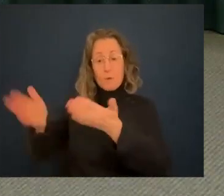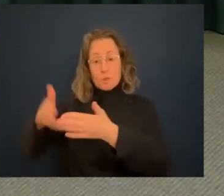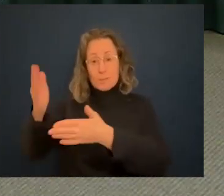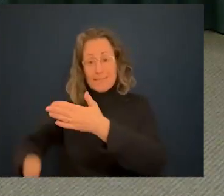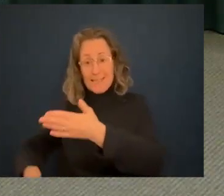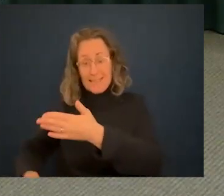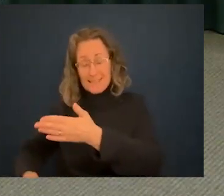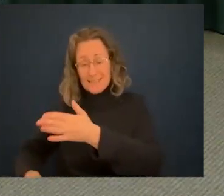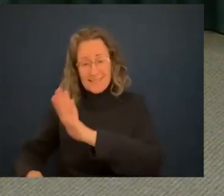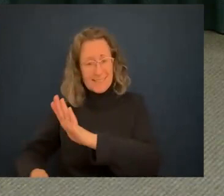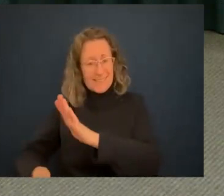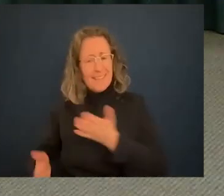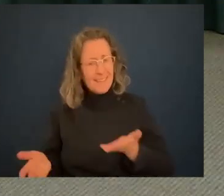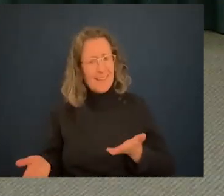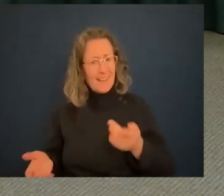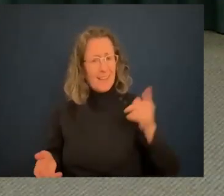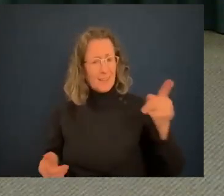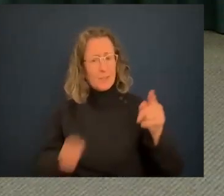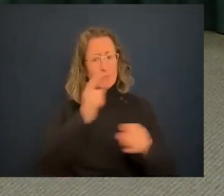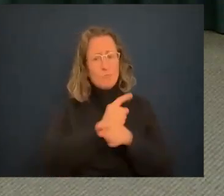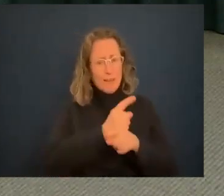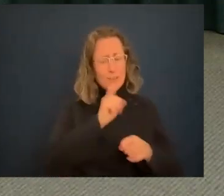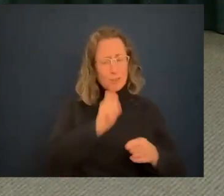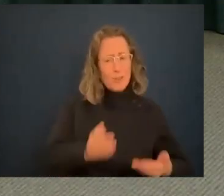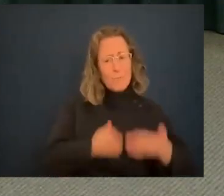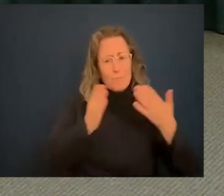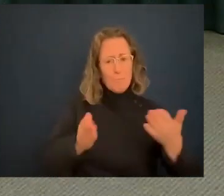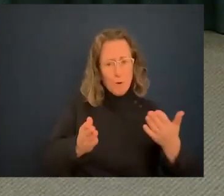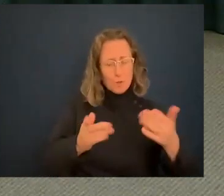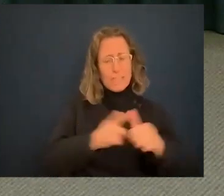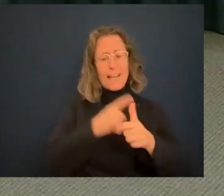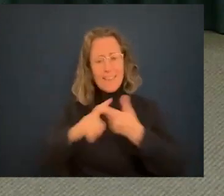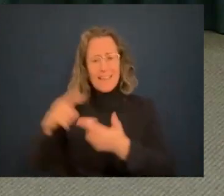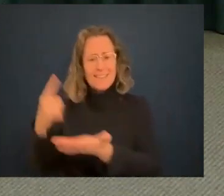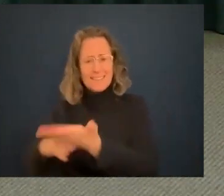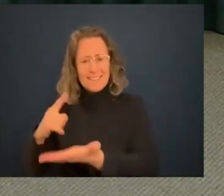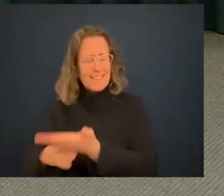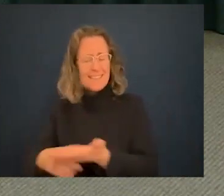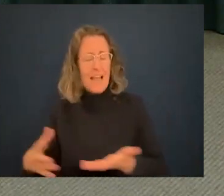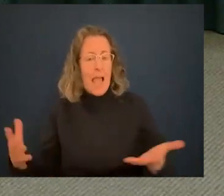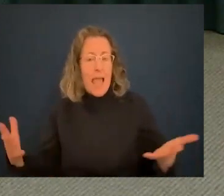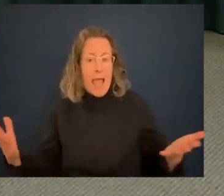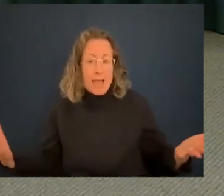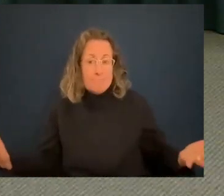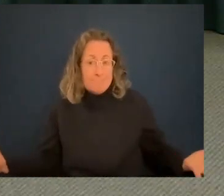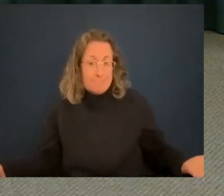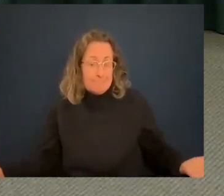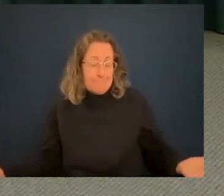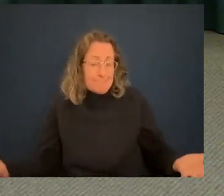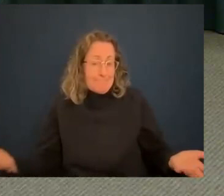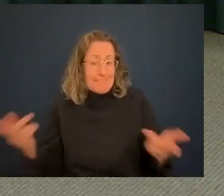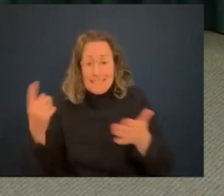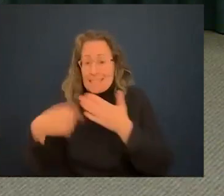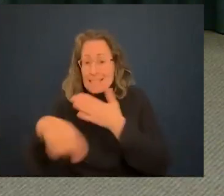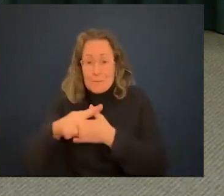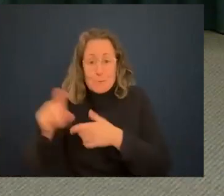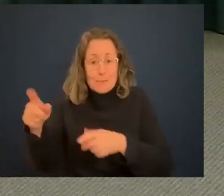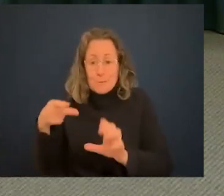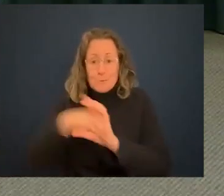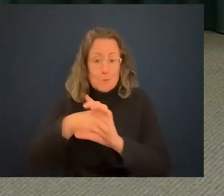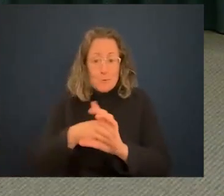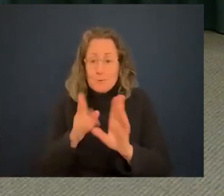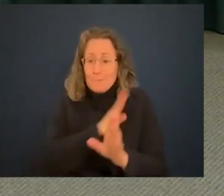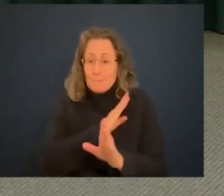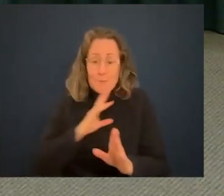supposed to be a move for a motion at the beginning in the discussion on emotion I you know what you're going to be on the board in a week we can talk about